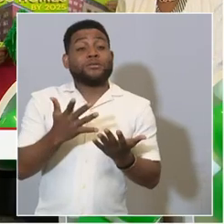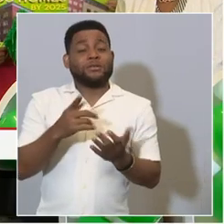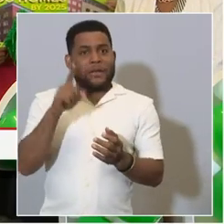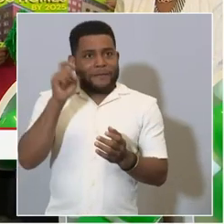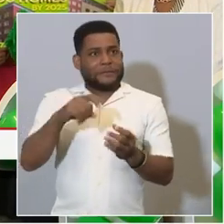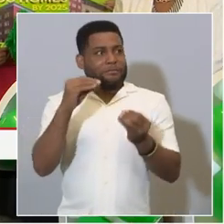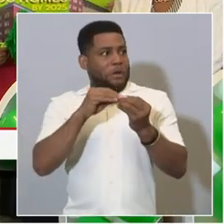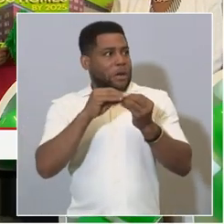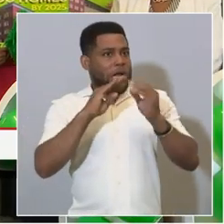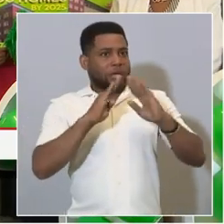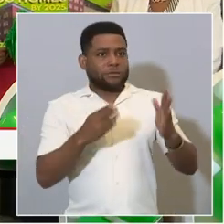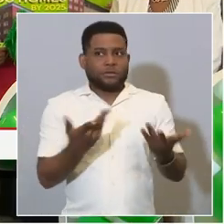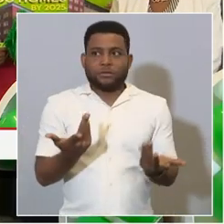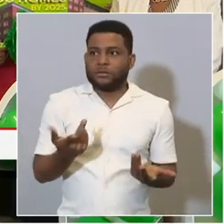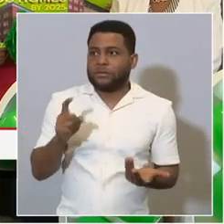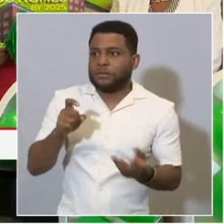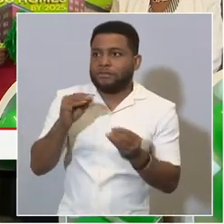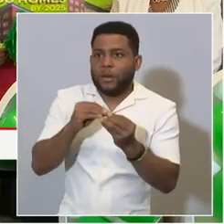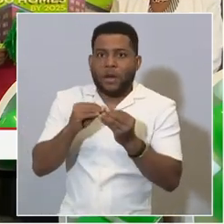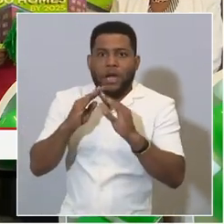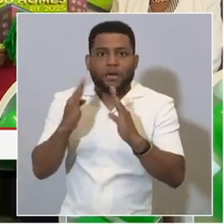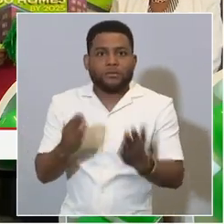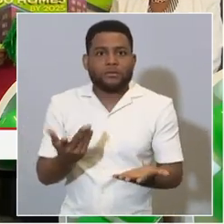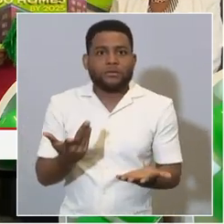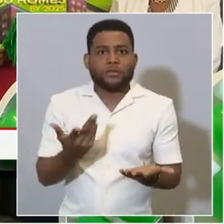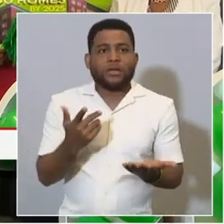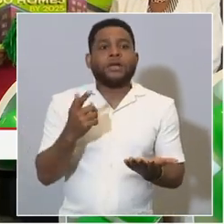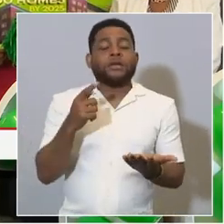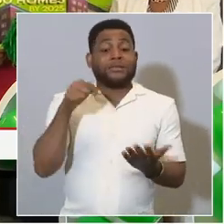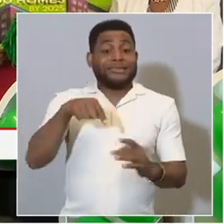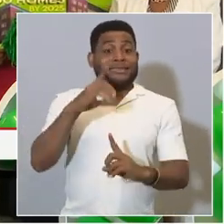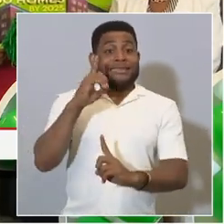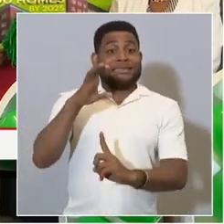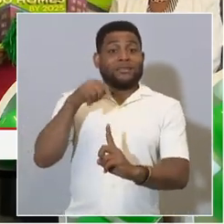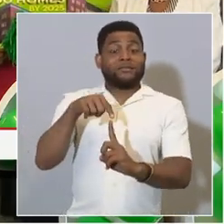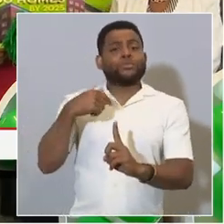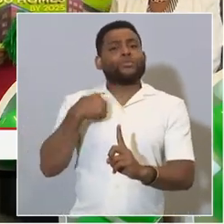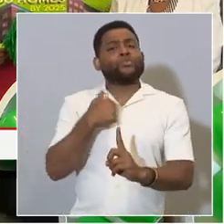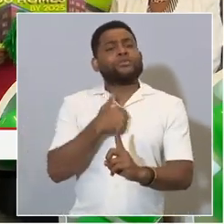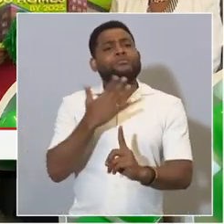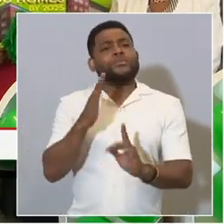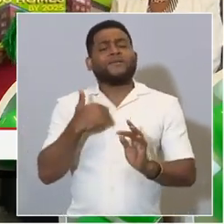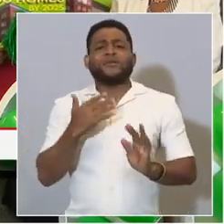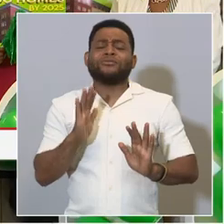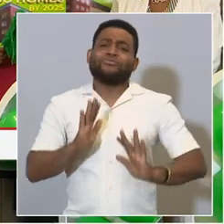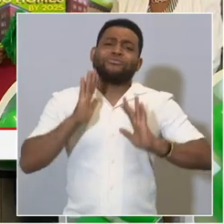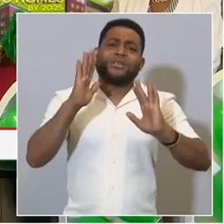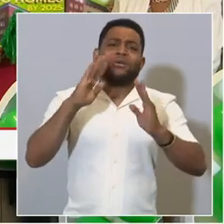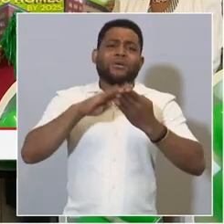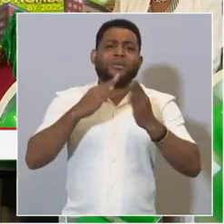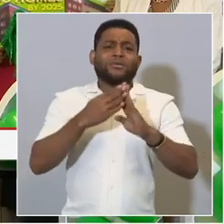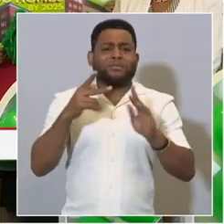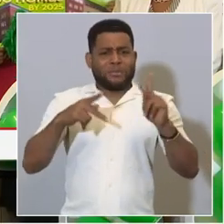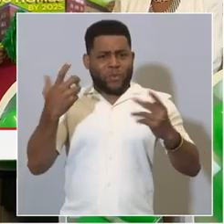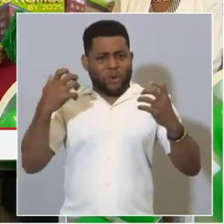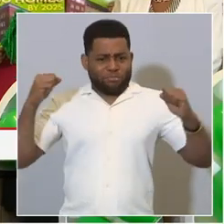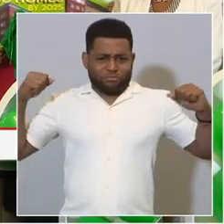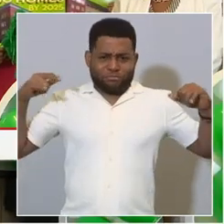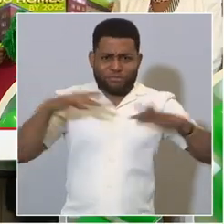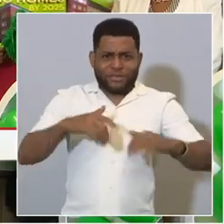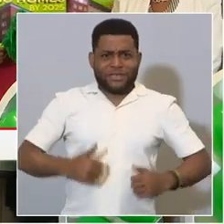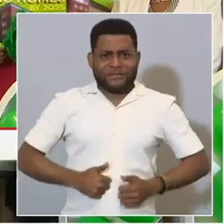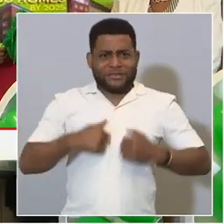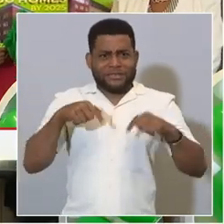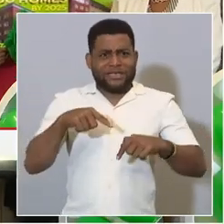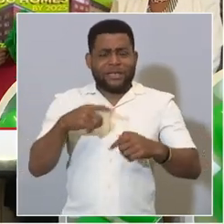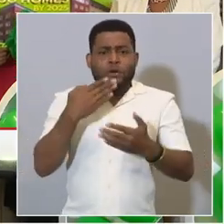And so especially in cities like DC, where we're a great city, people want to live here. We have good paying